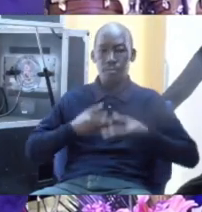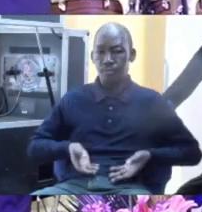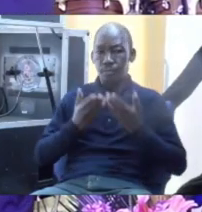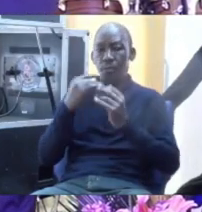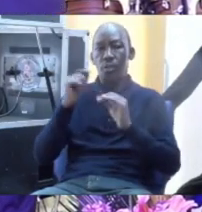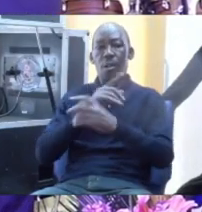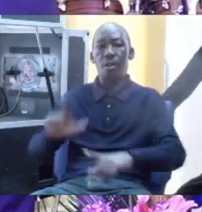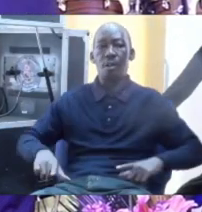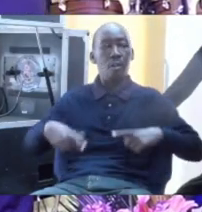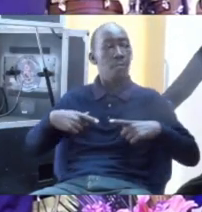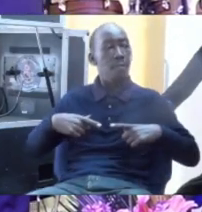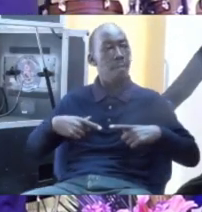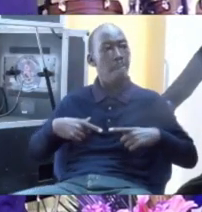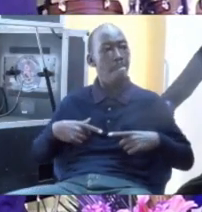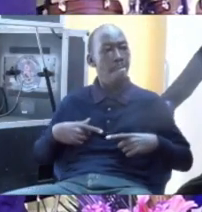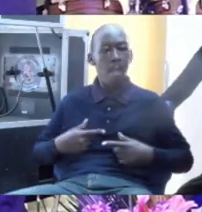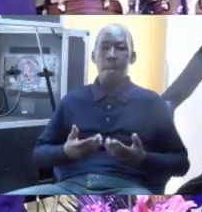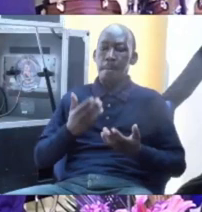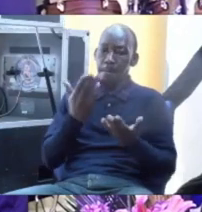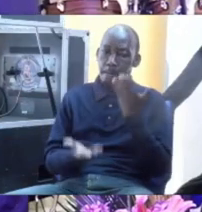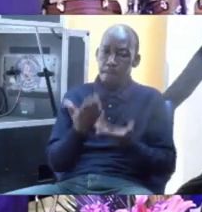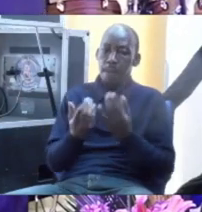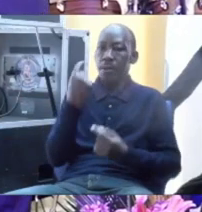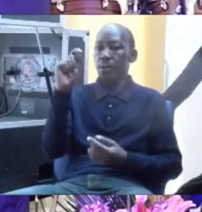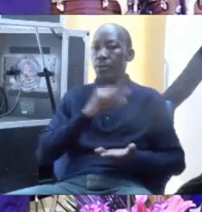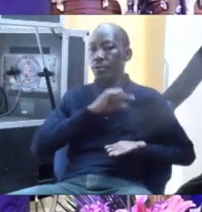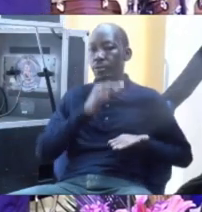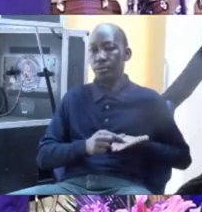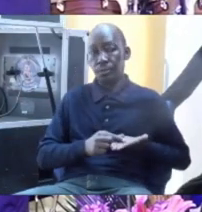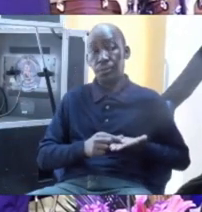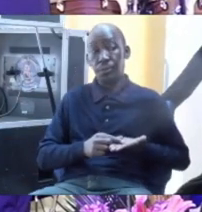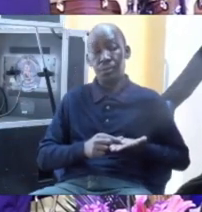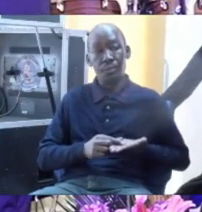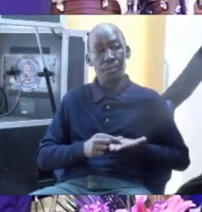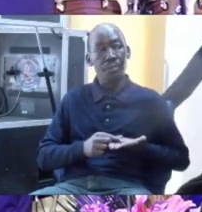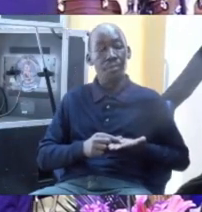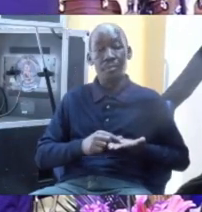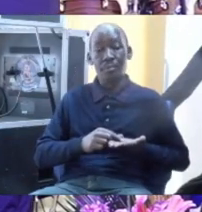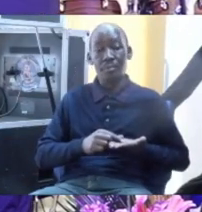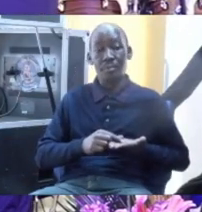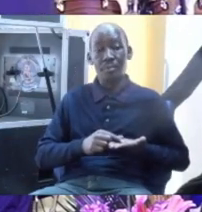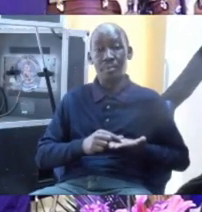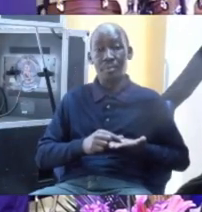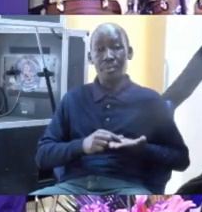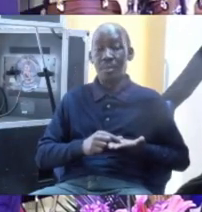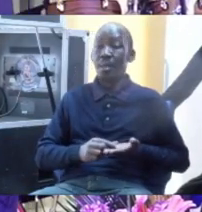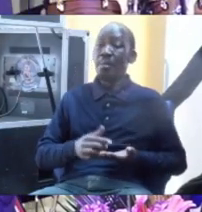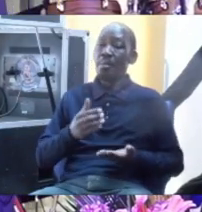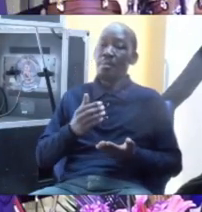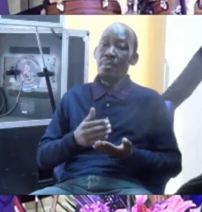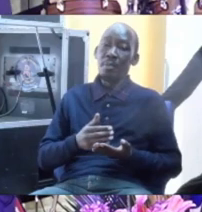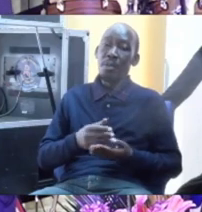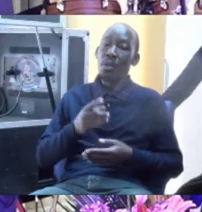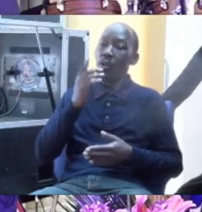your life, may the grace I thought you know what I was going to say. What